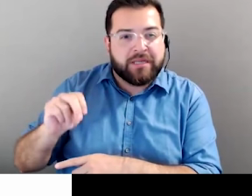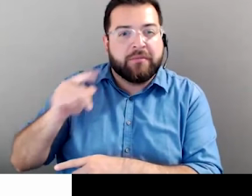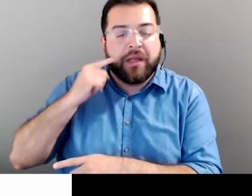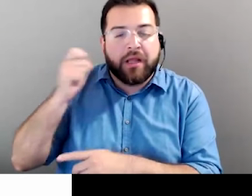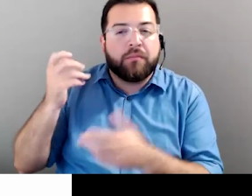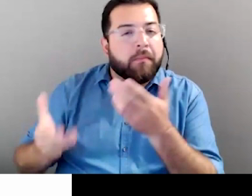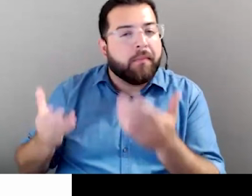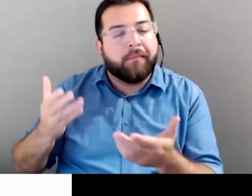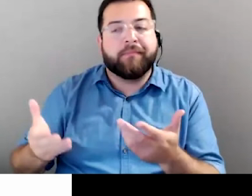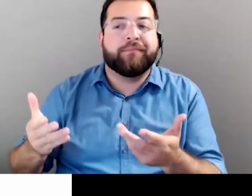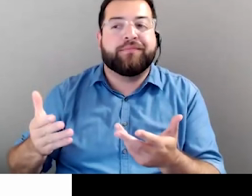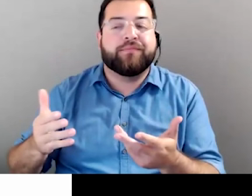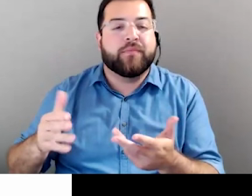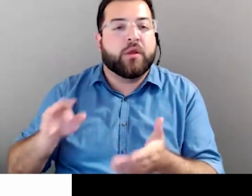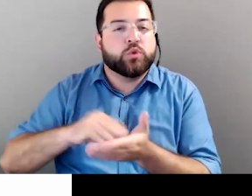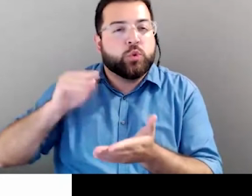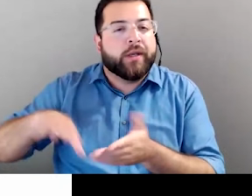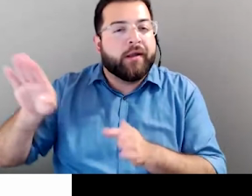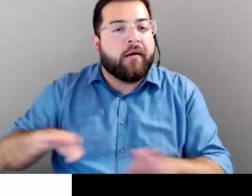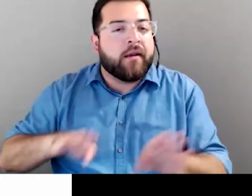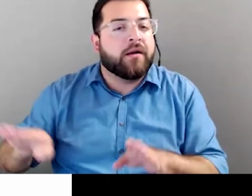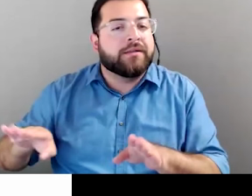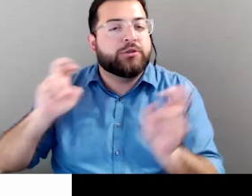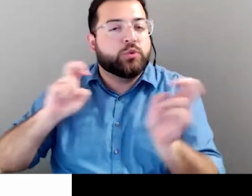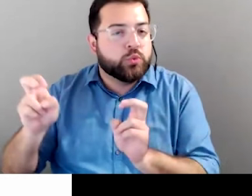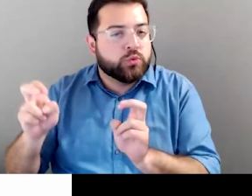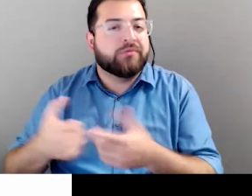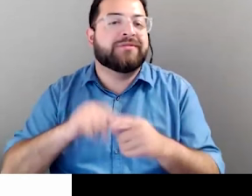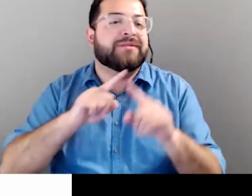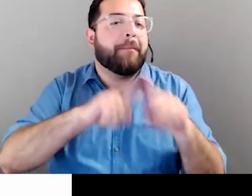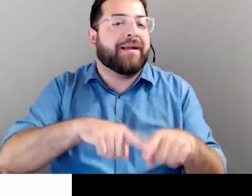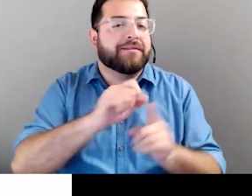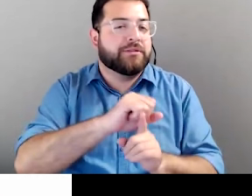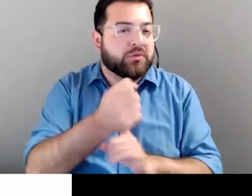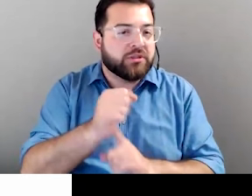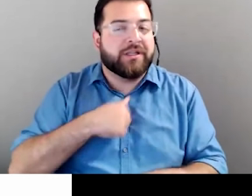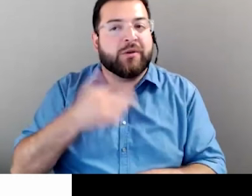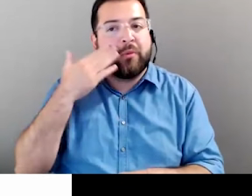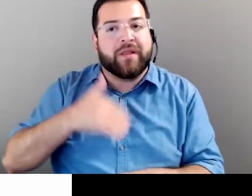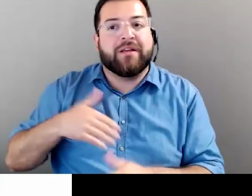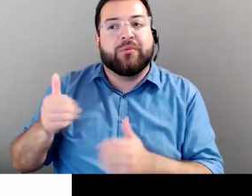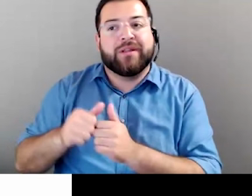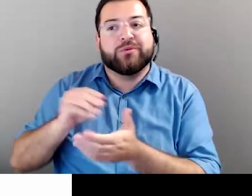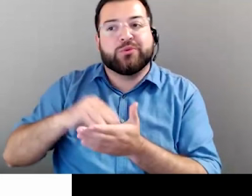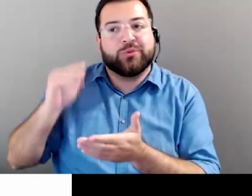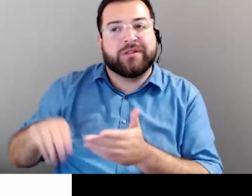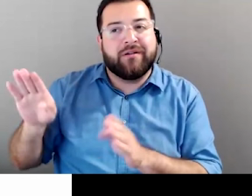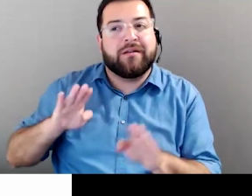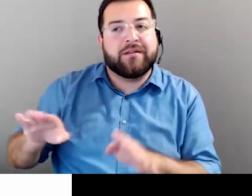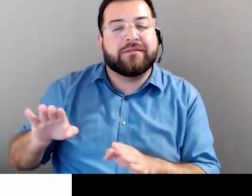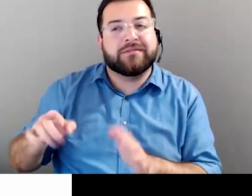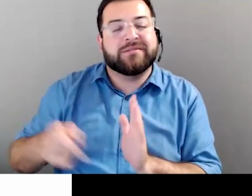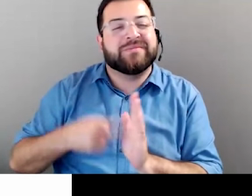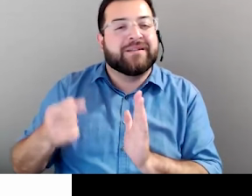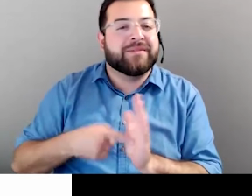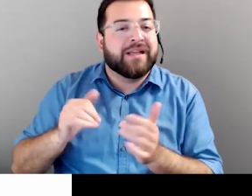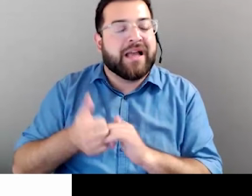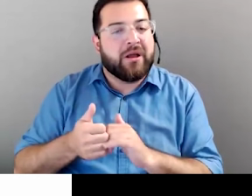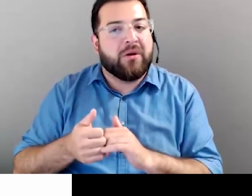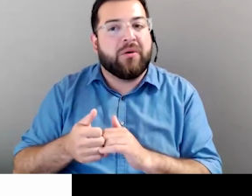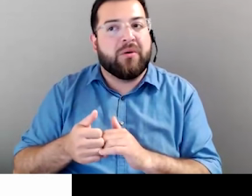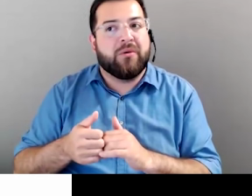student conduct issue. And so it just really depends. And I know with student conduct, sometimes like Title IX and student conduct kind of